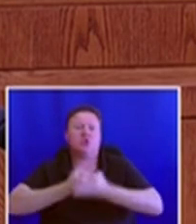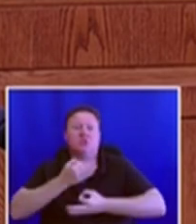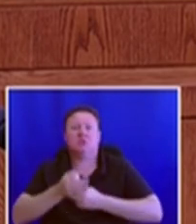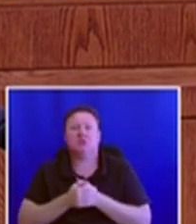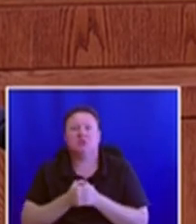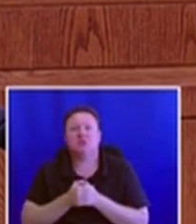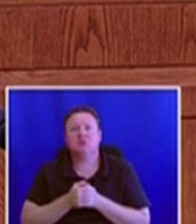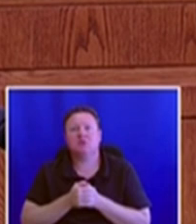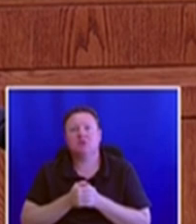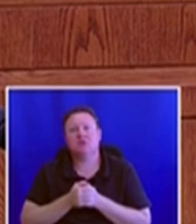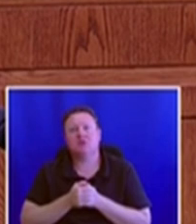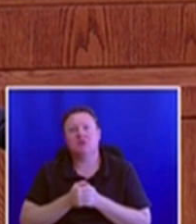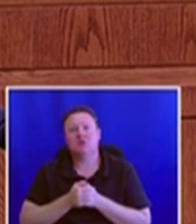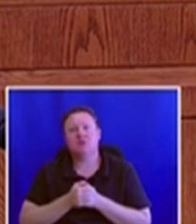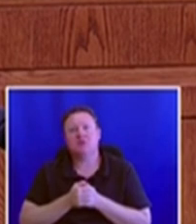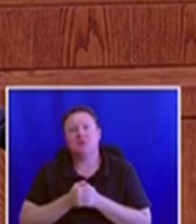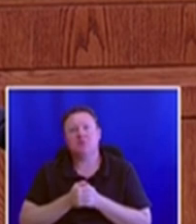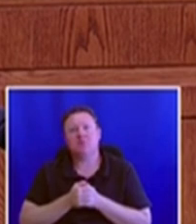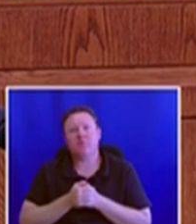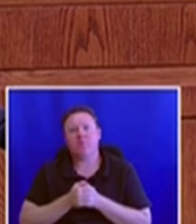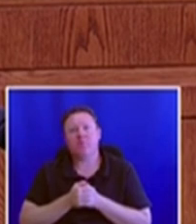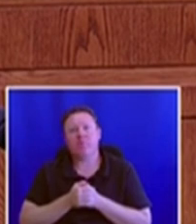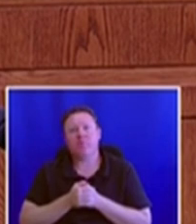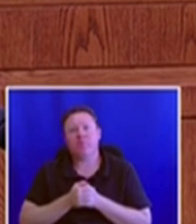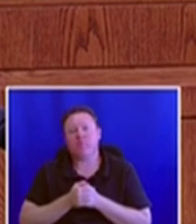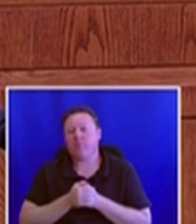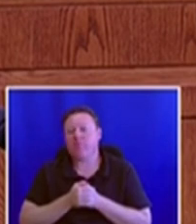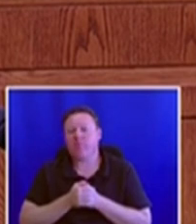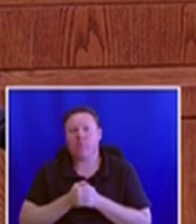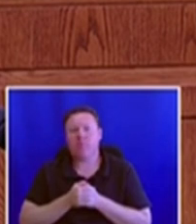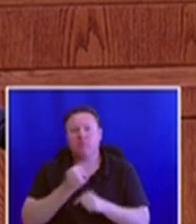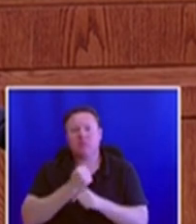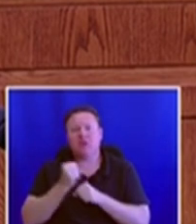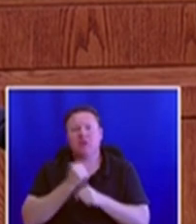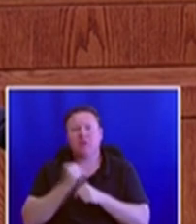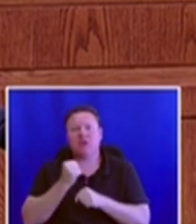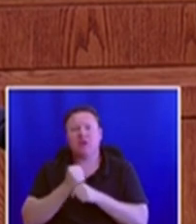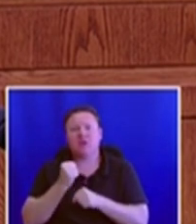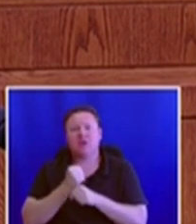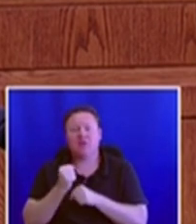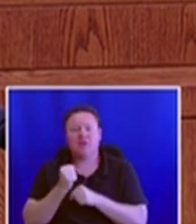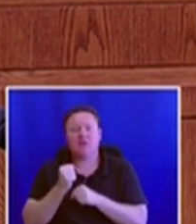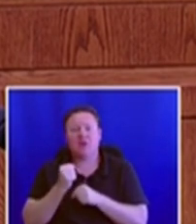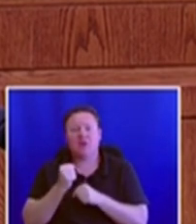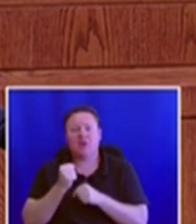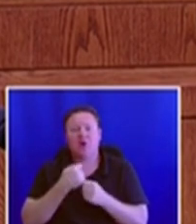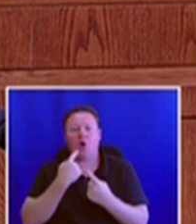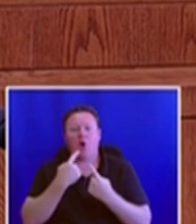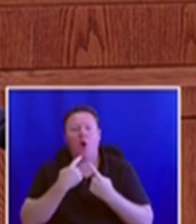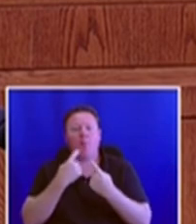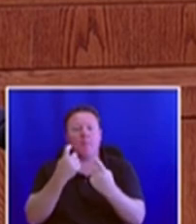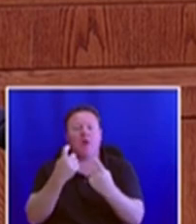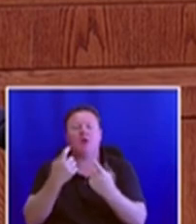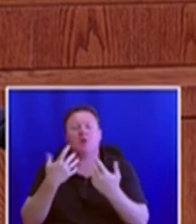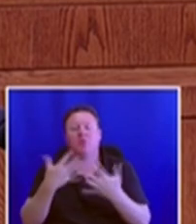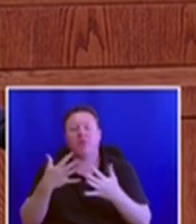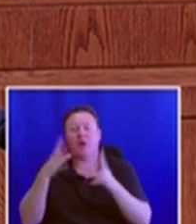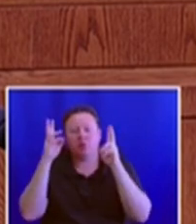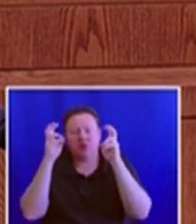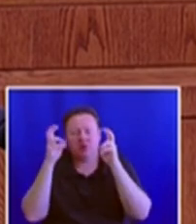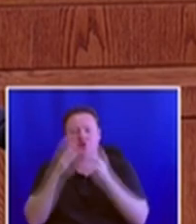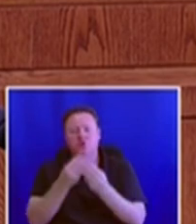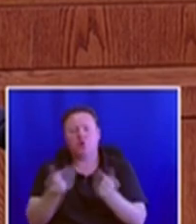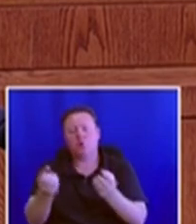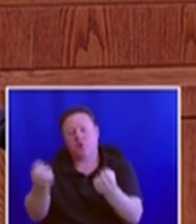her raise a complaint without accompanying that issue she was raising with a